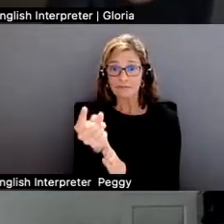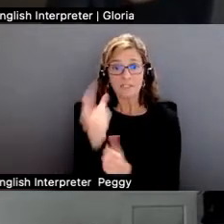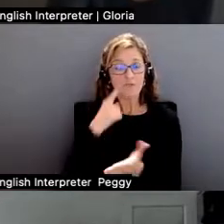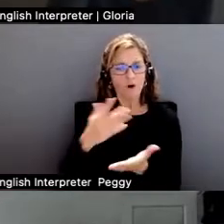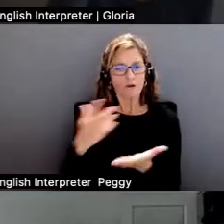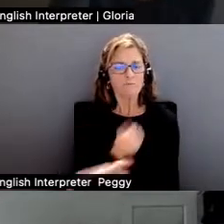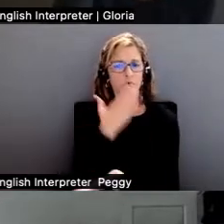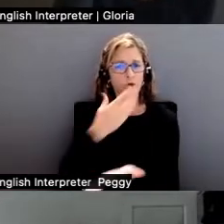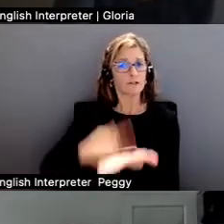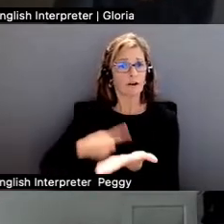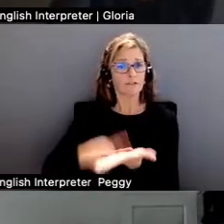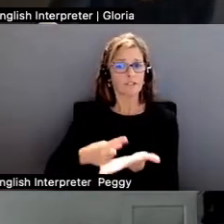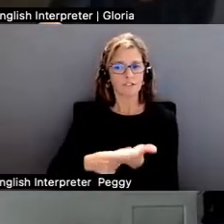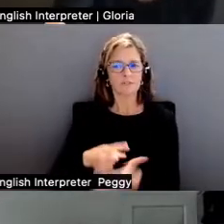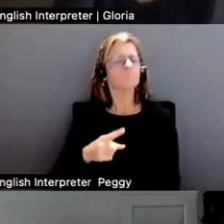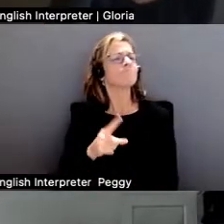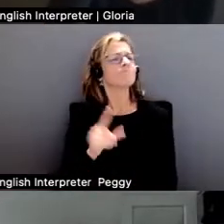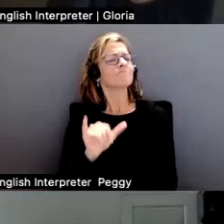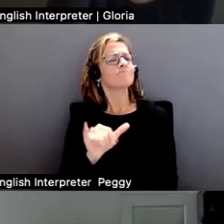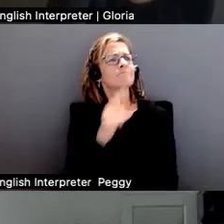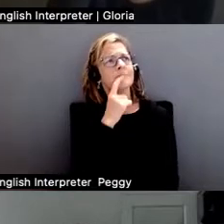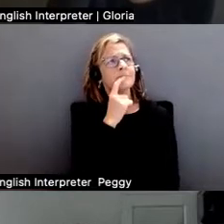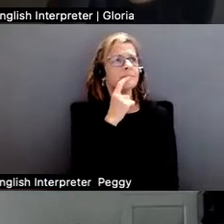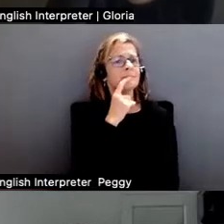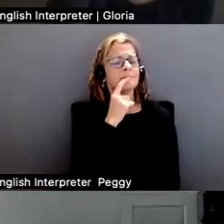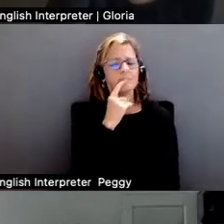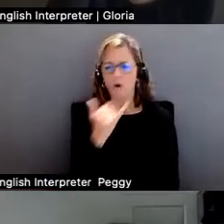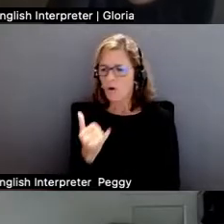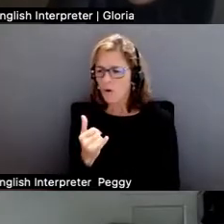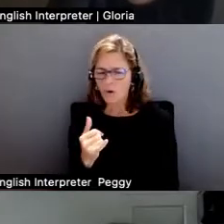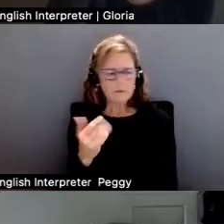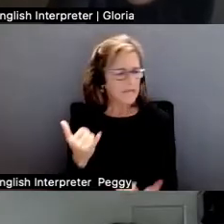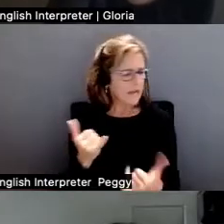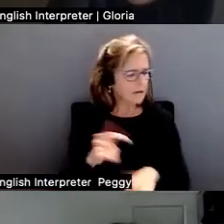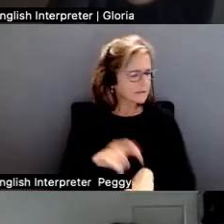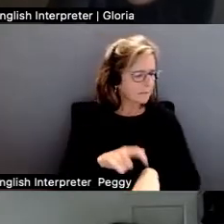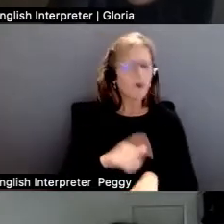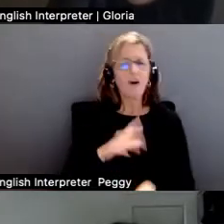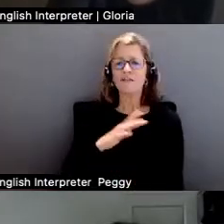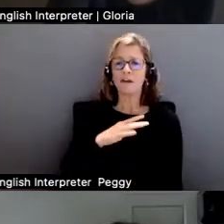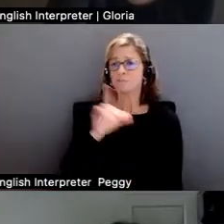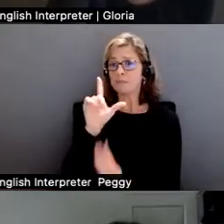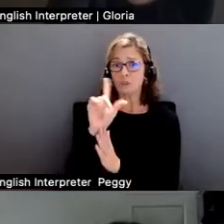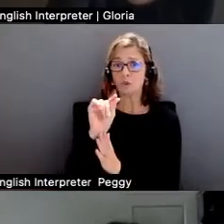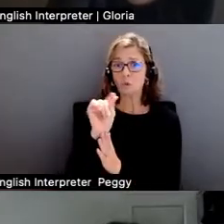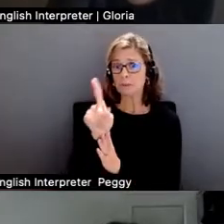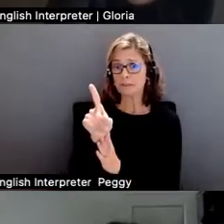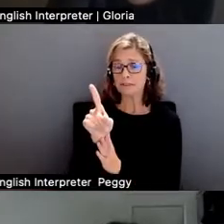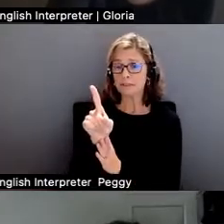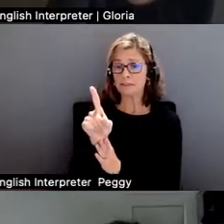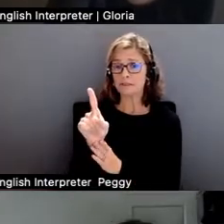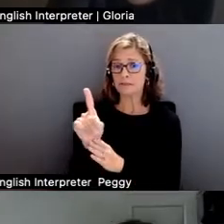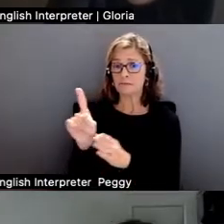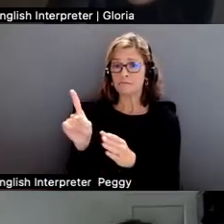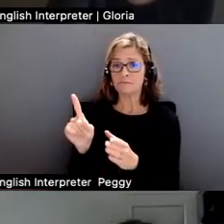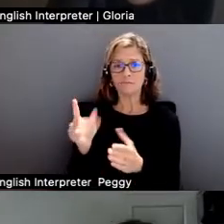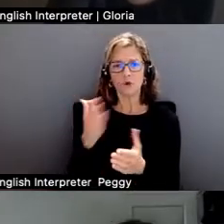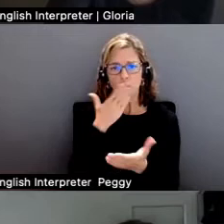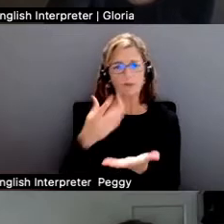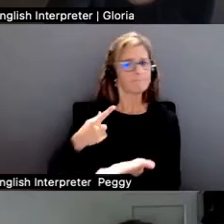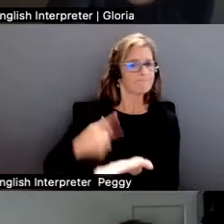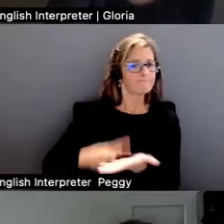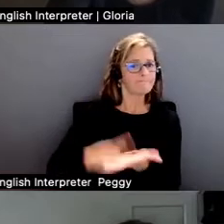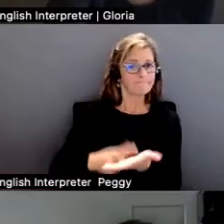so Yeah. let's take, so, oh yeah, we're before the hour. So yeah, we could take 20 minutes. Give everybody a chance to